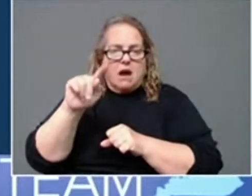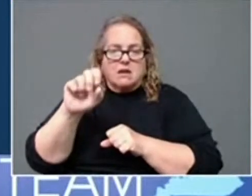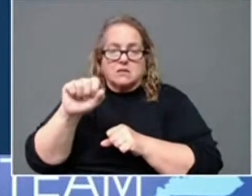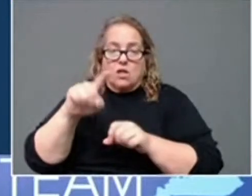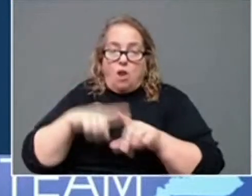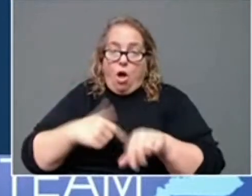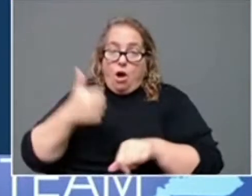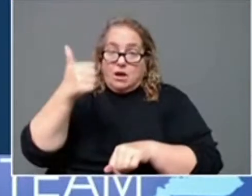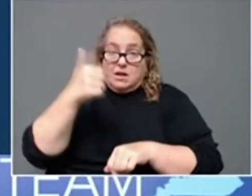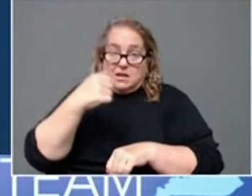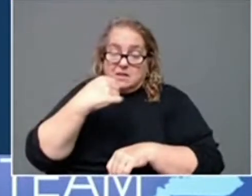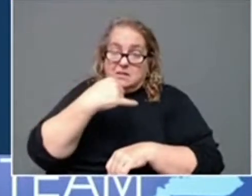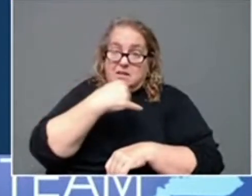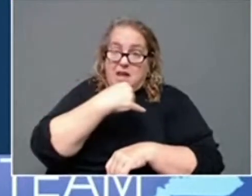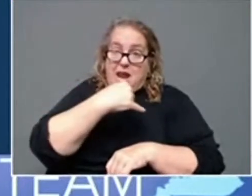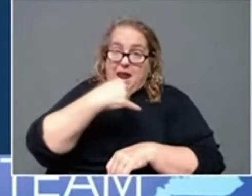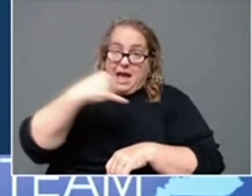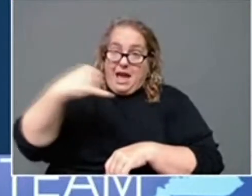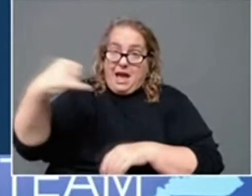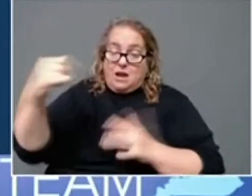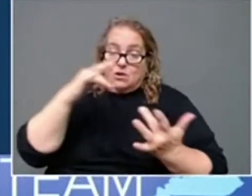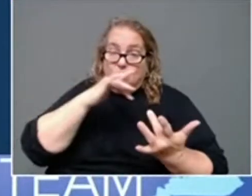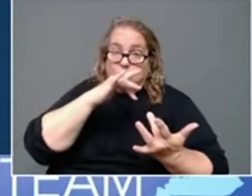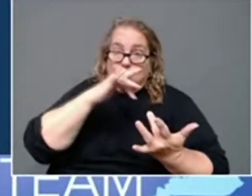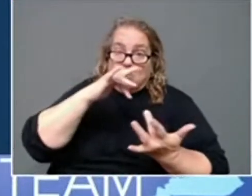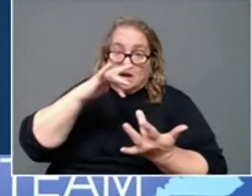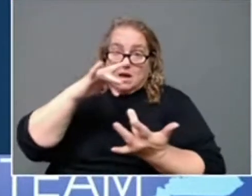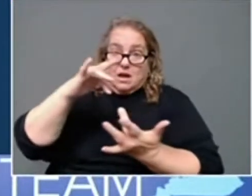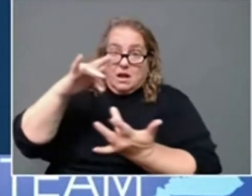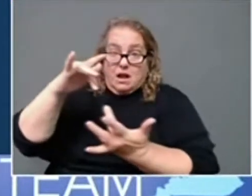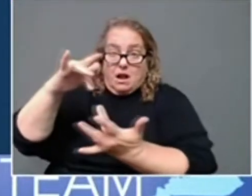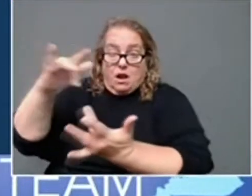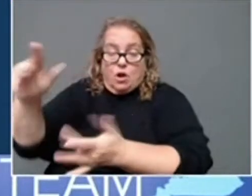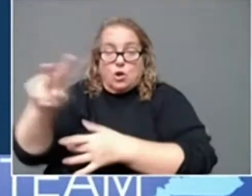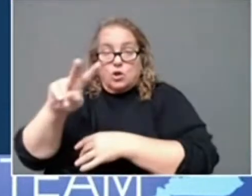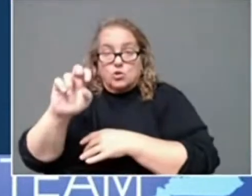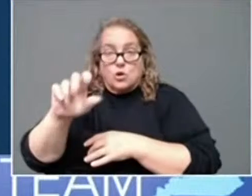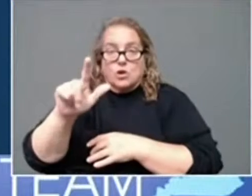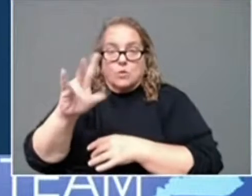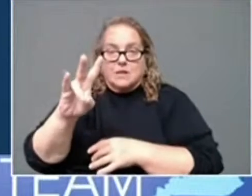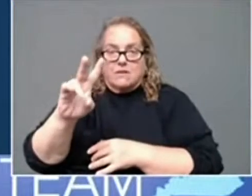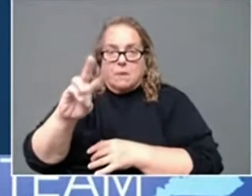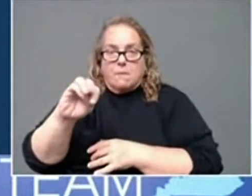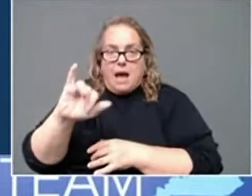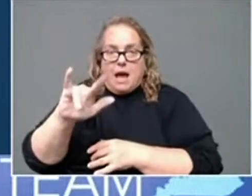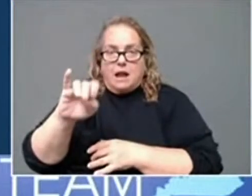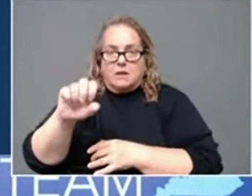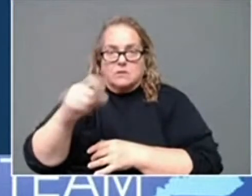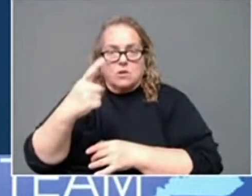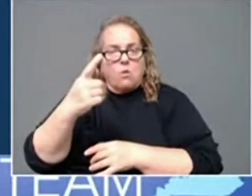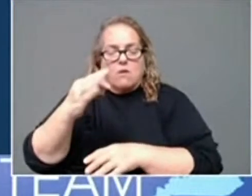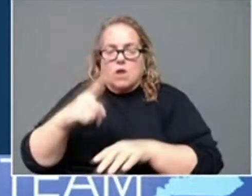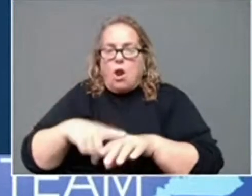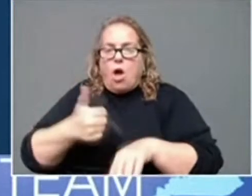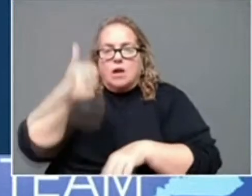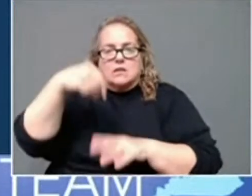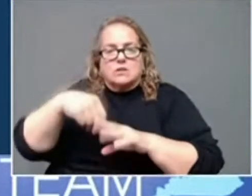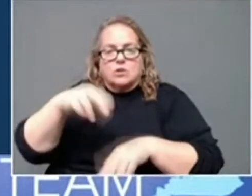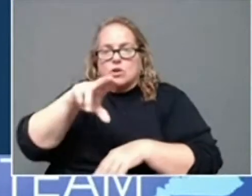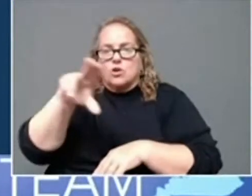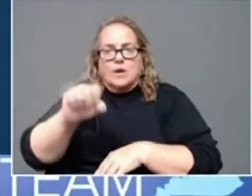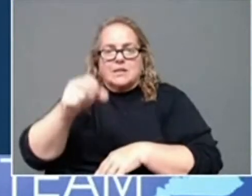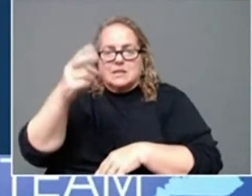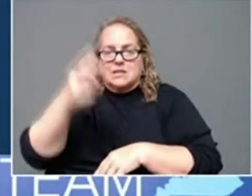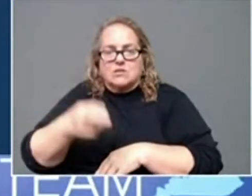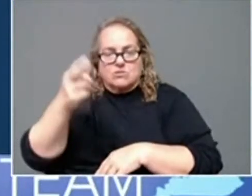an estimated 227 miles. That would be one of the longest in U.S. history, if not the